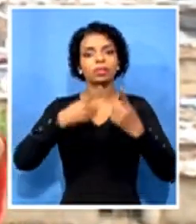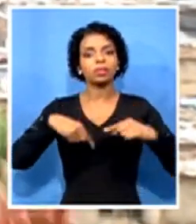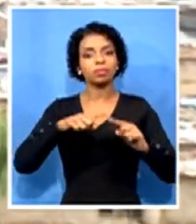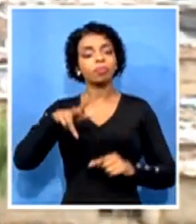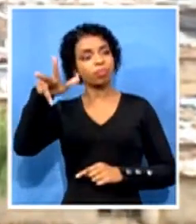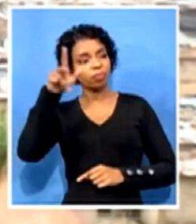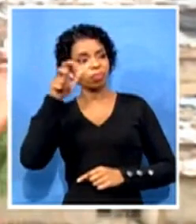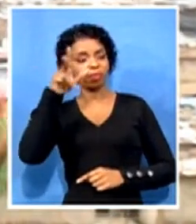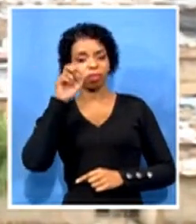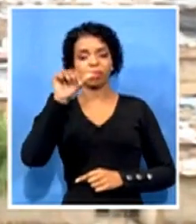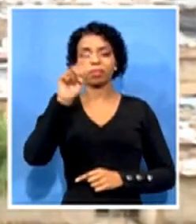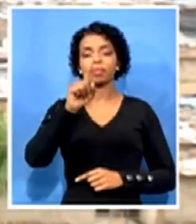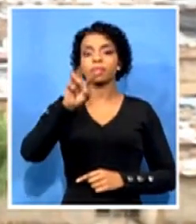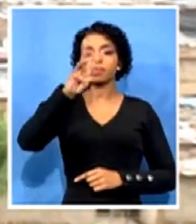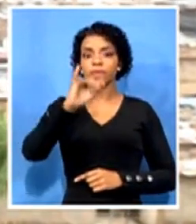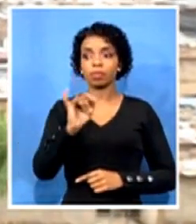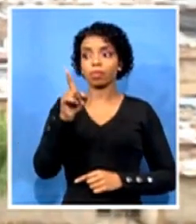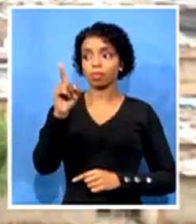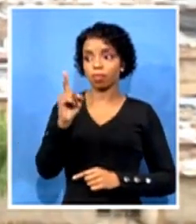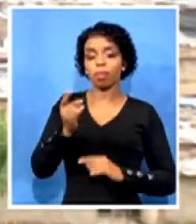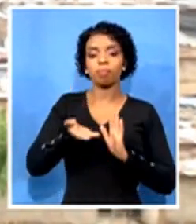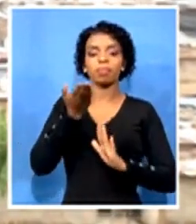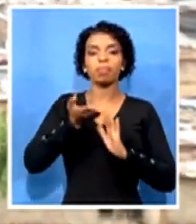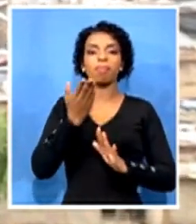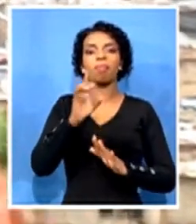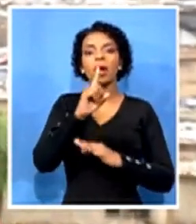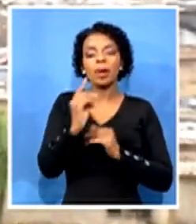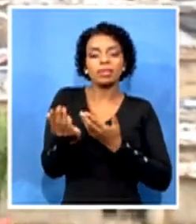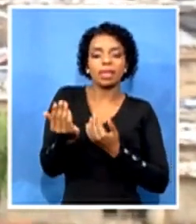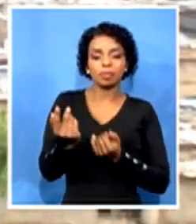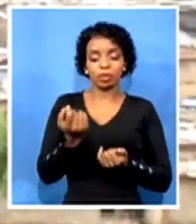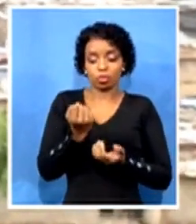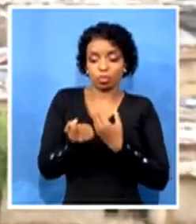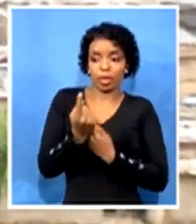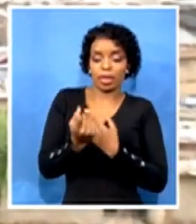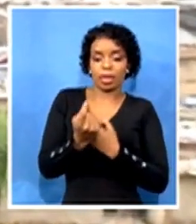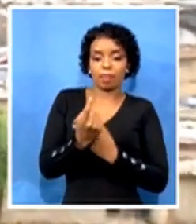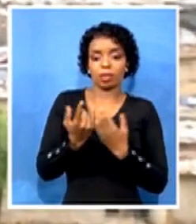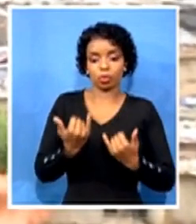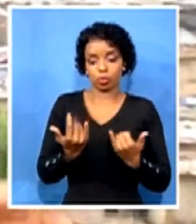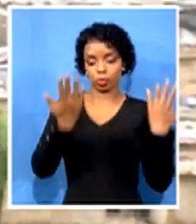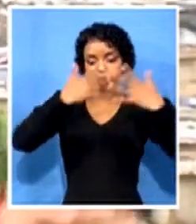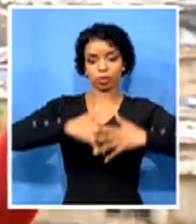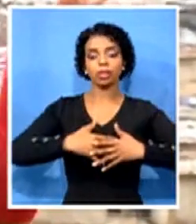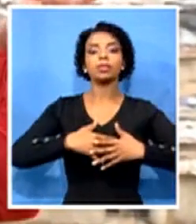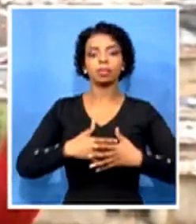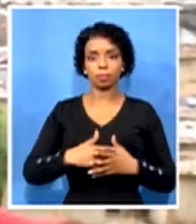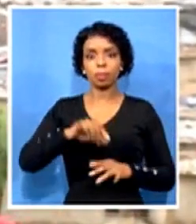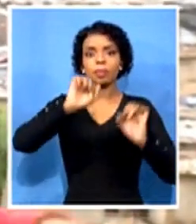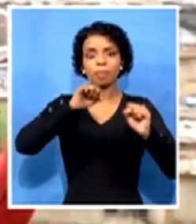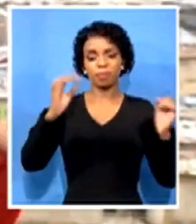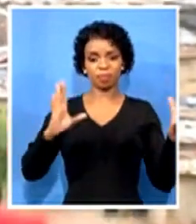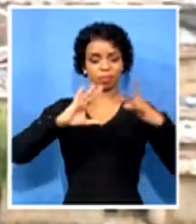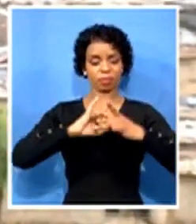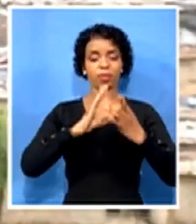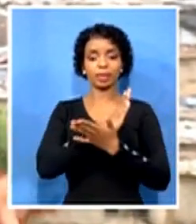a forecast of what's expected to happen later tonight. And it really does correlate with some of the people that we've spoken to here